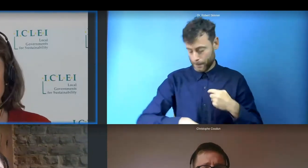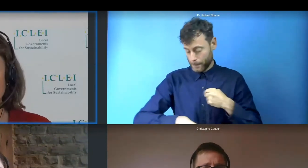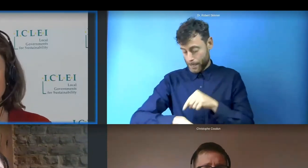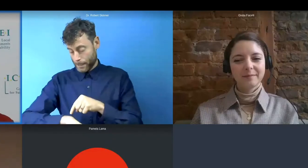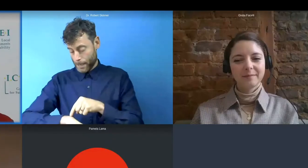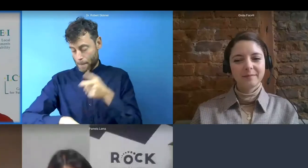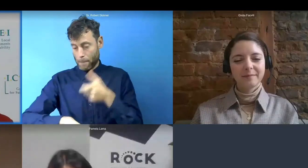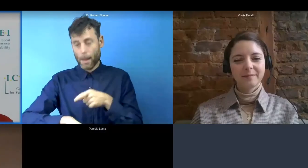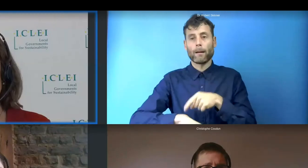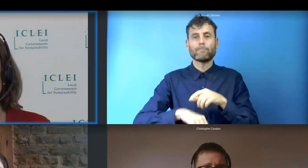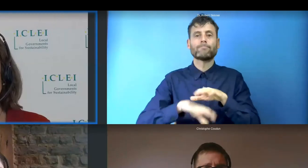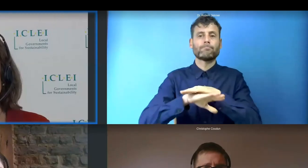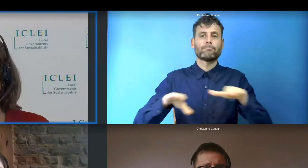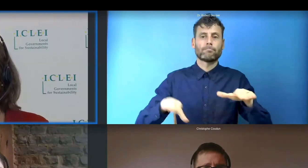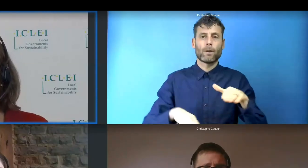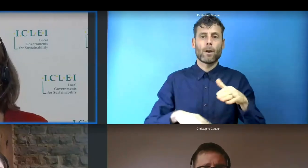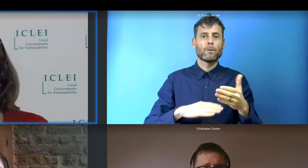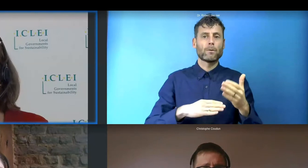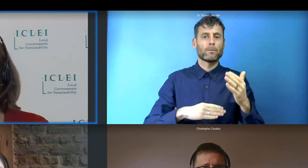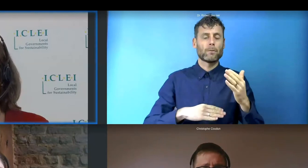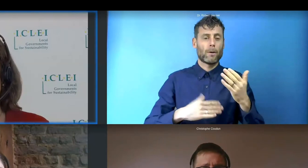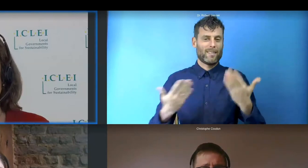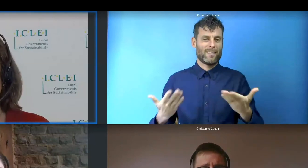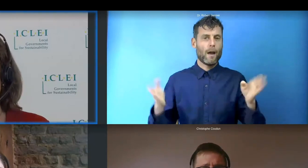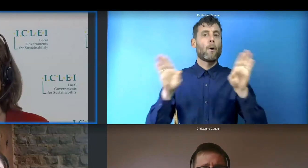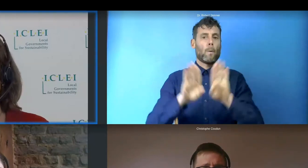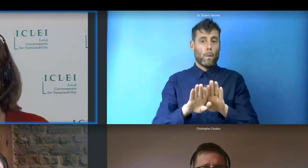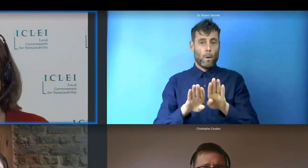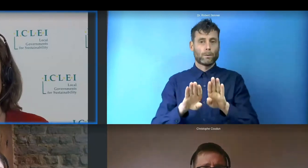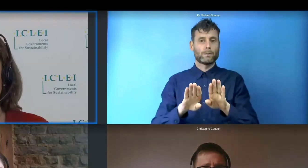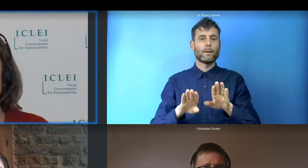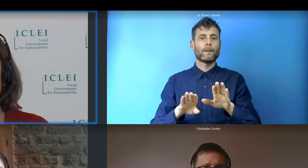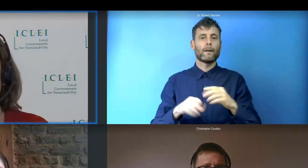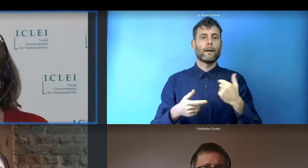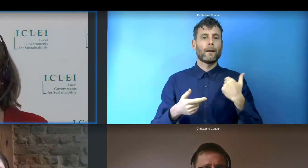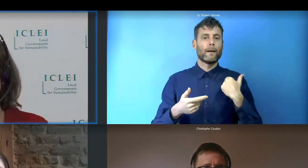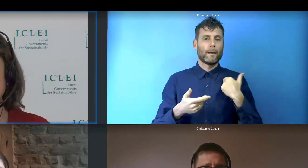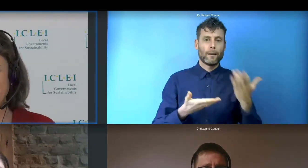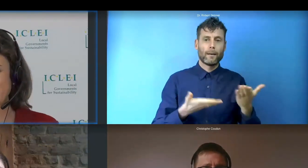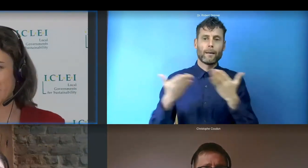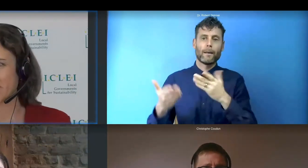to close this morning's discussion, and I pass on to Pamela.